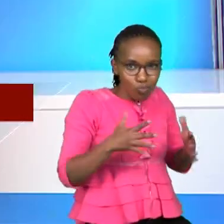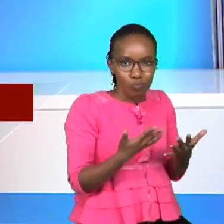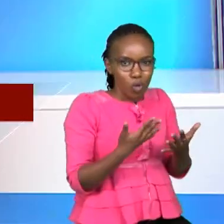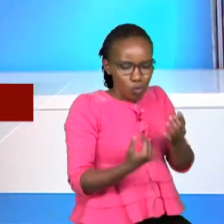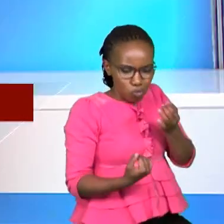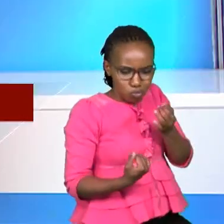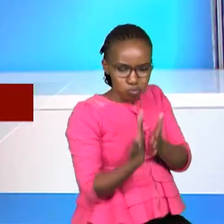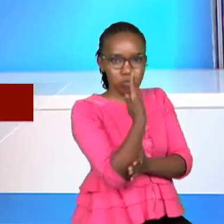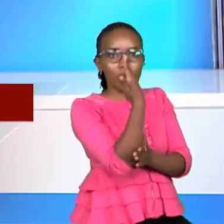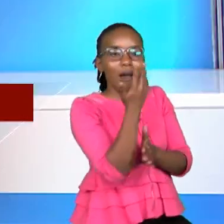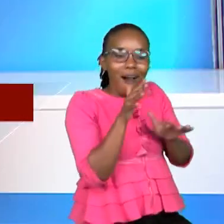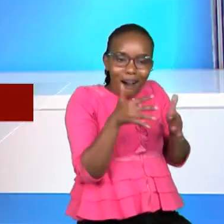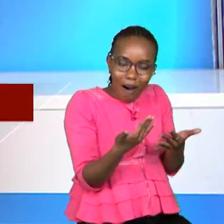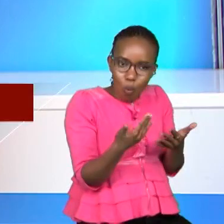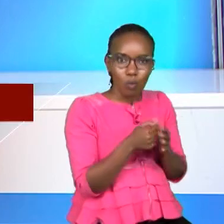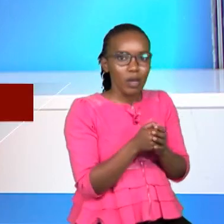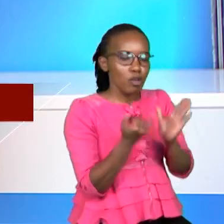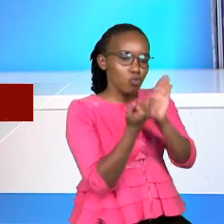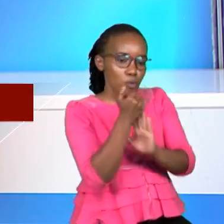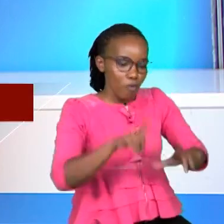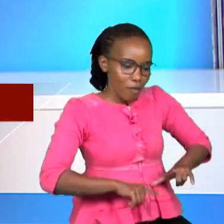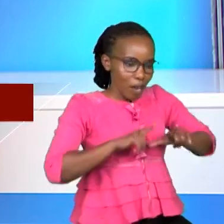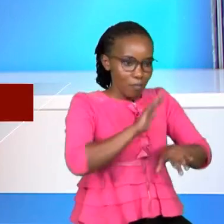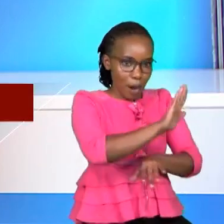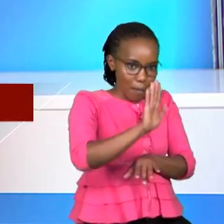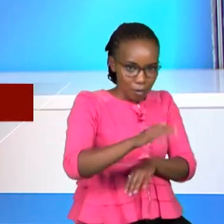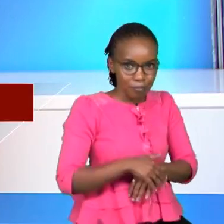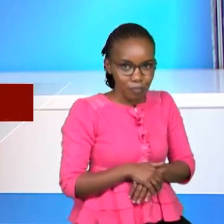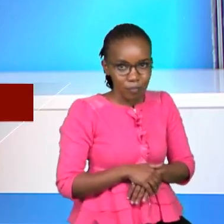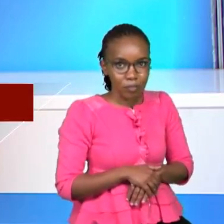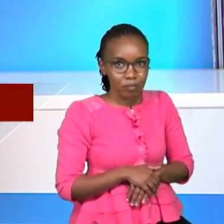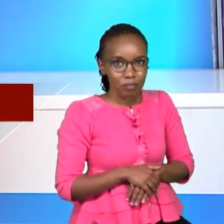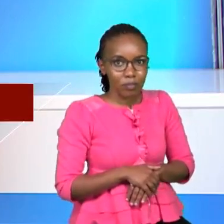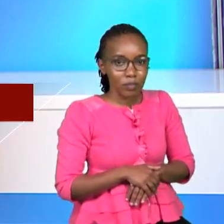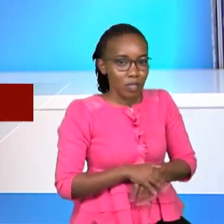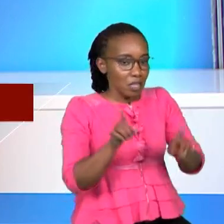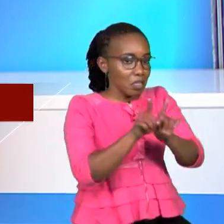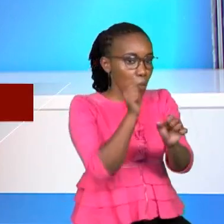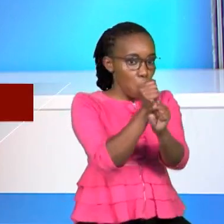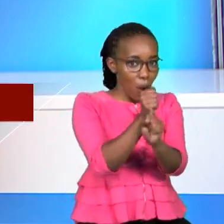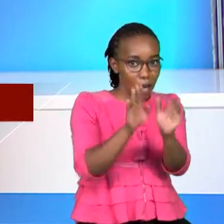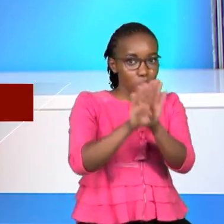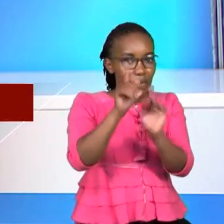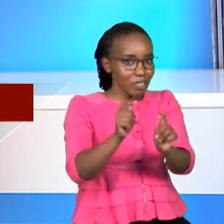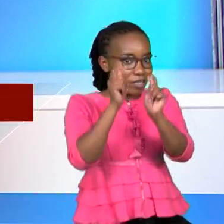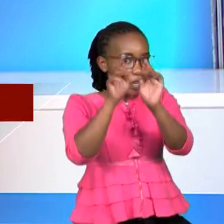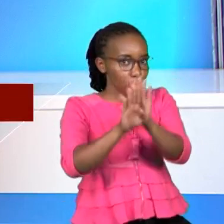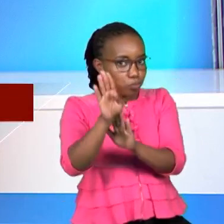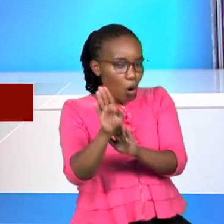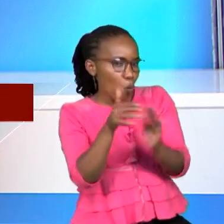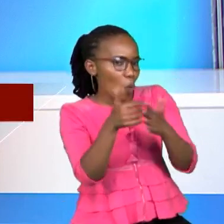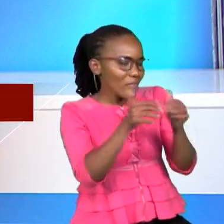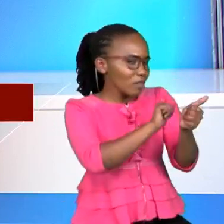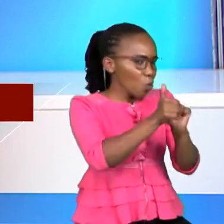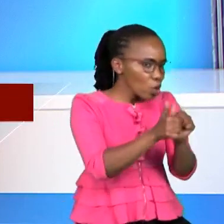rise up? How can we empower them to improve their livelihoods, to take their hustles to the next level, whether, mm, it is talent development, whether, mm, it is